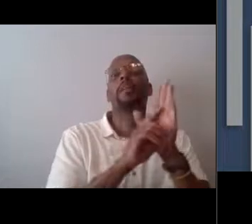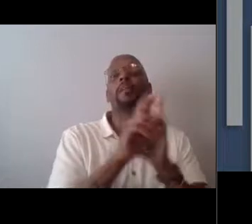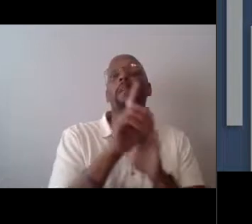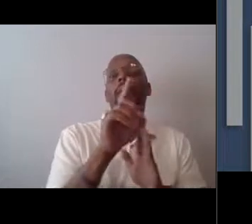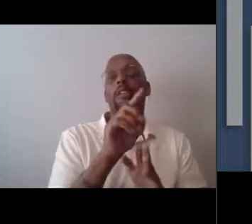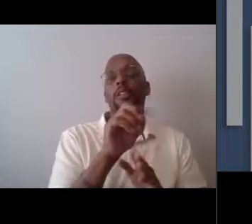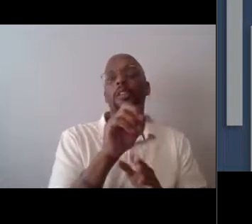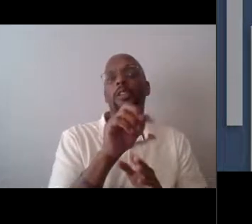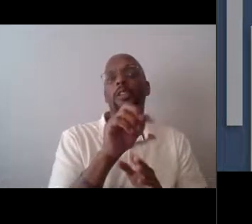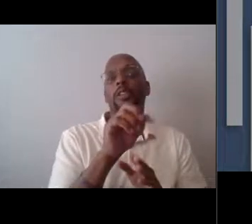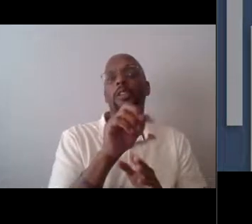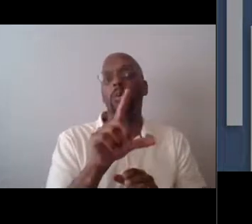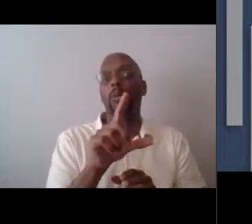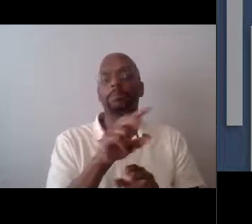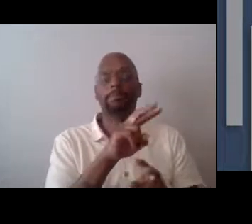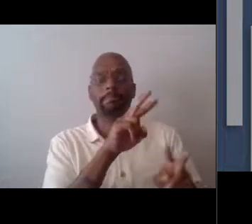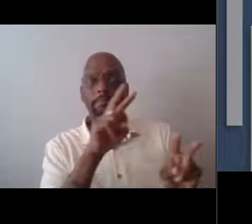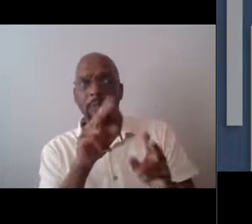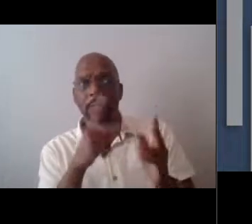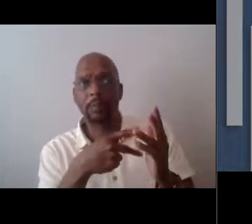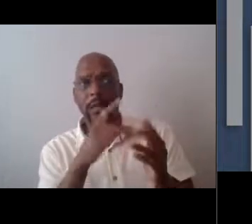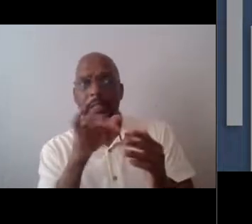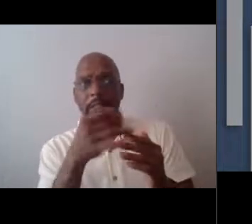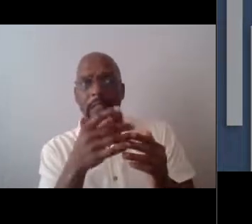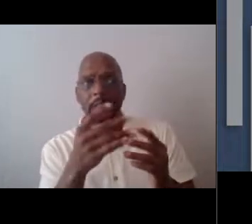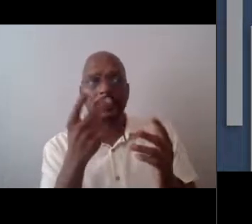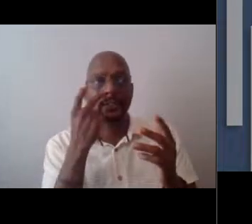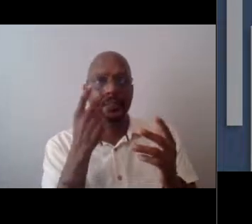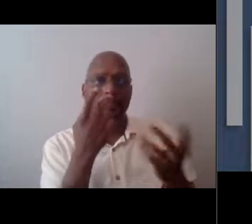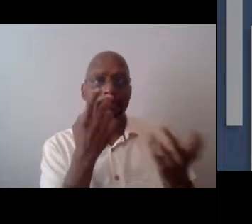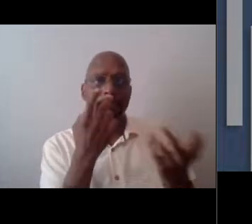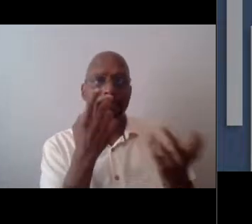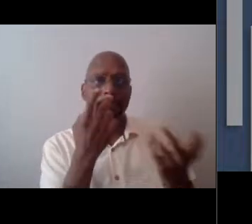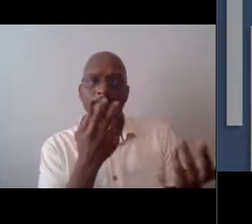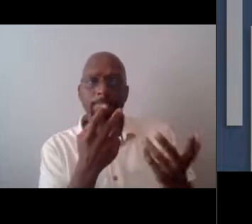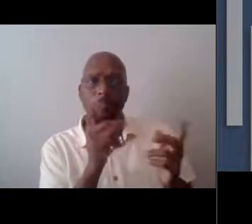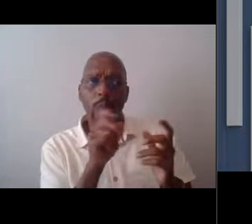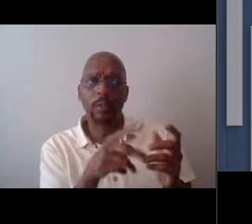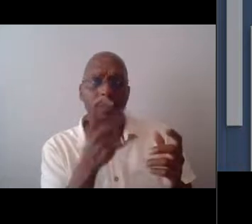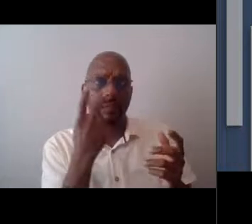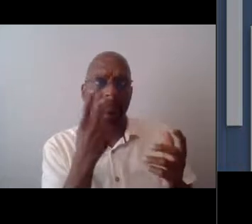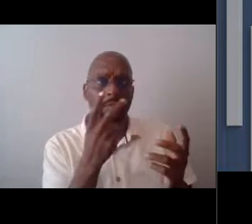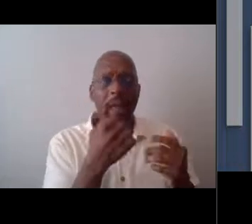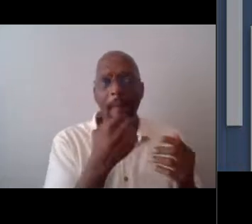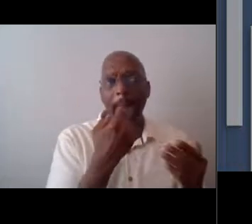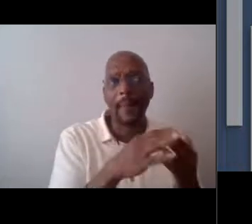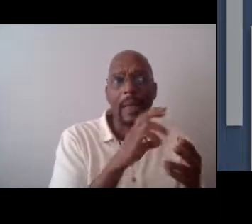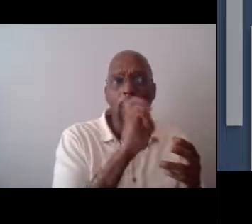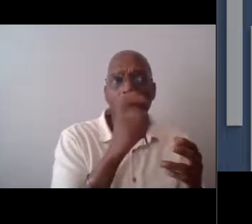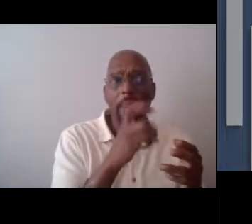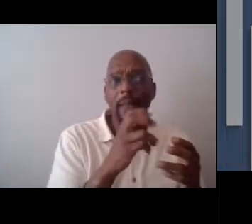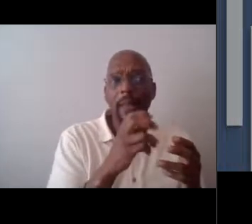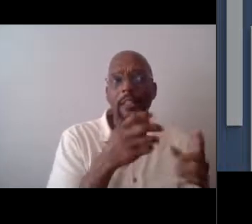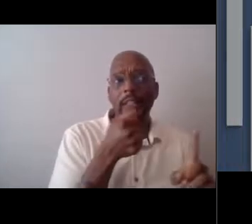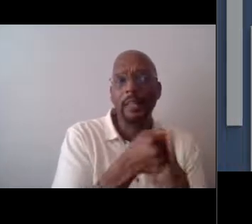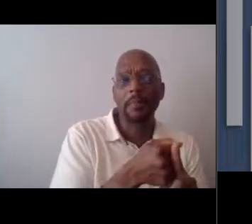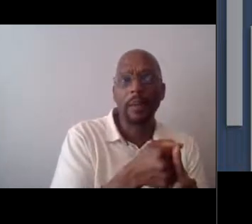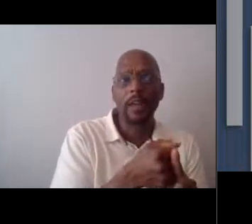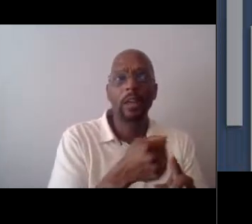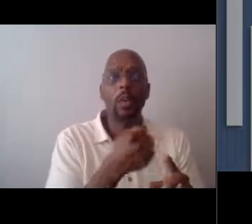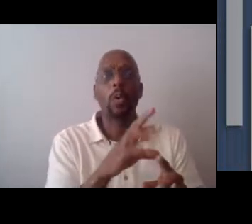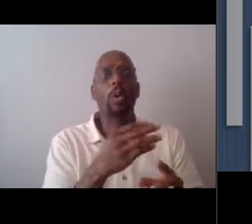say, is this project having bad transportation equity impacts or great transportation